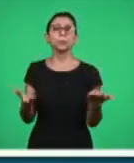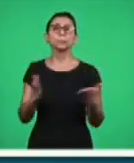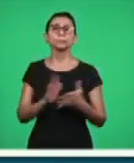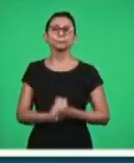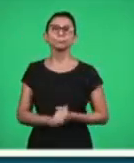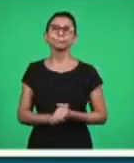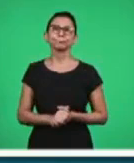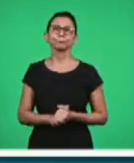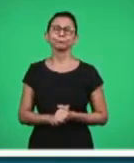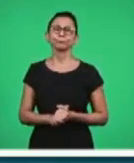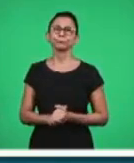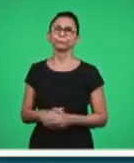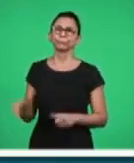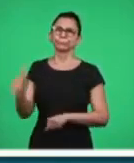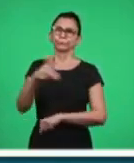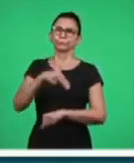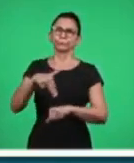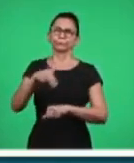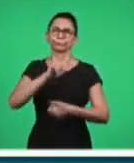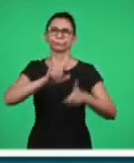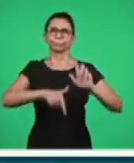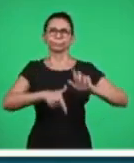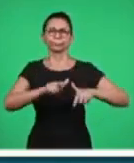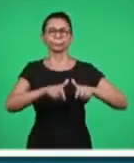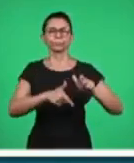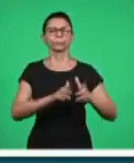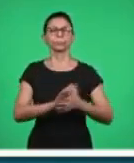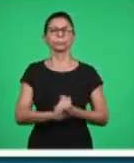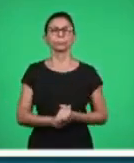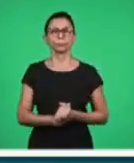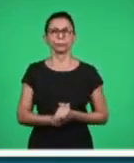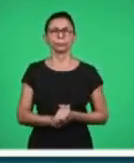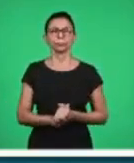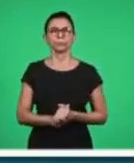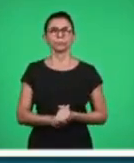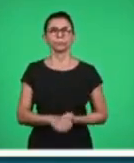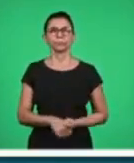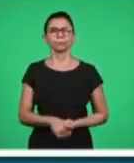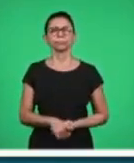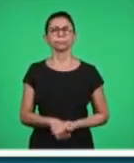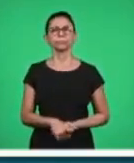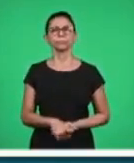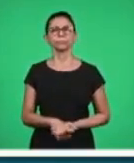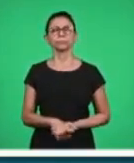message for the nation of Israel on the November 24th of